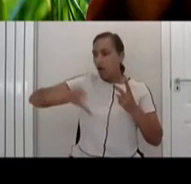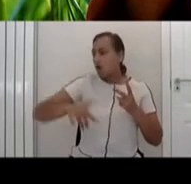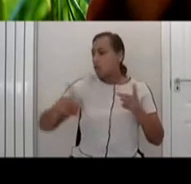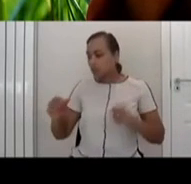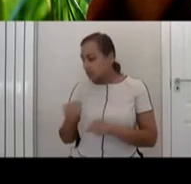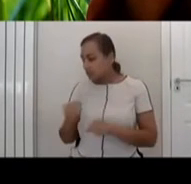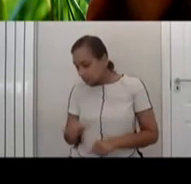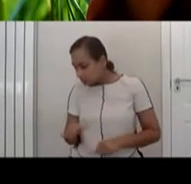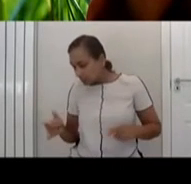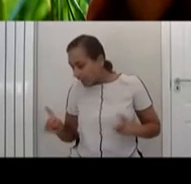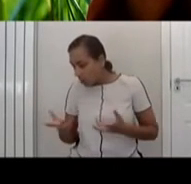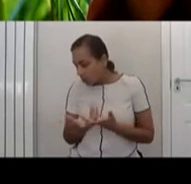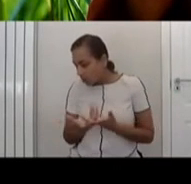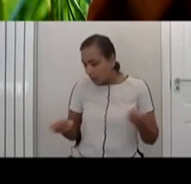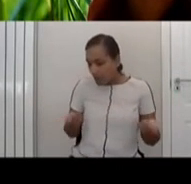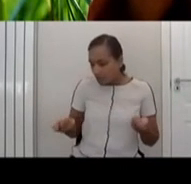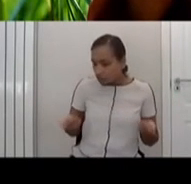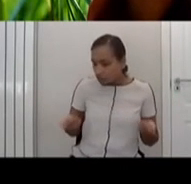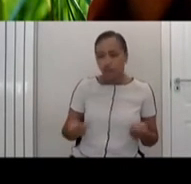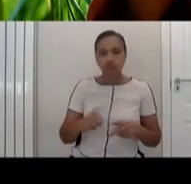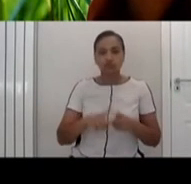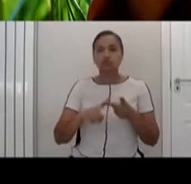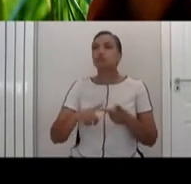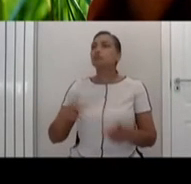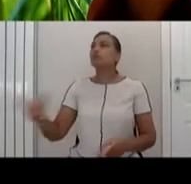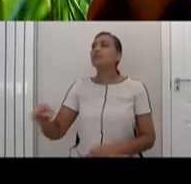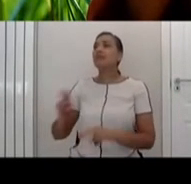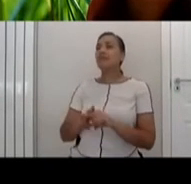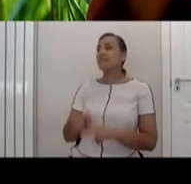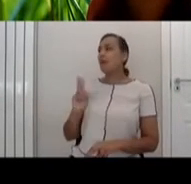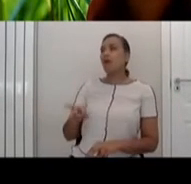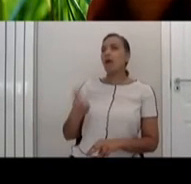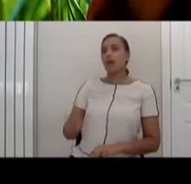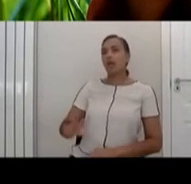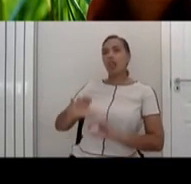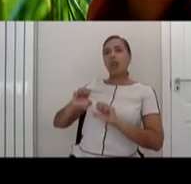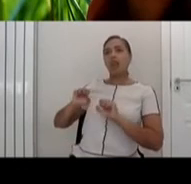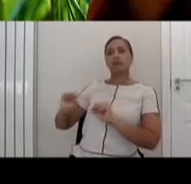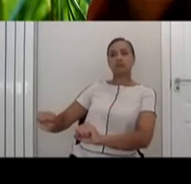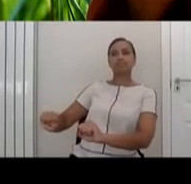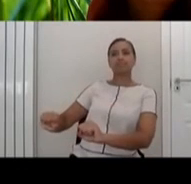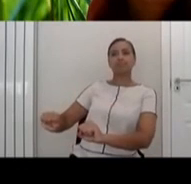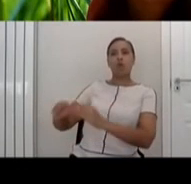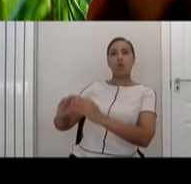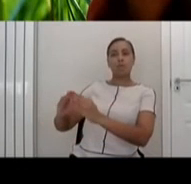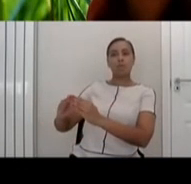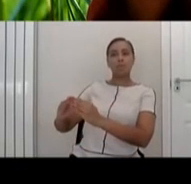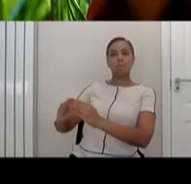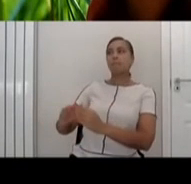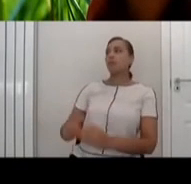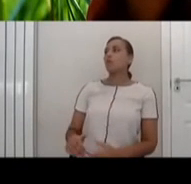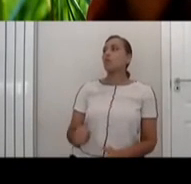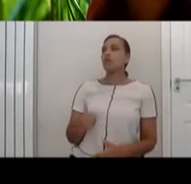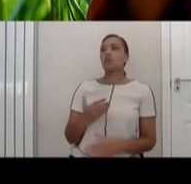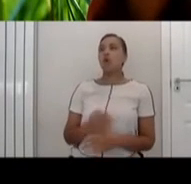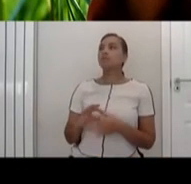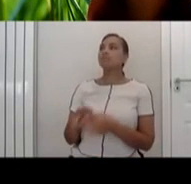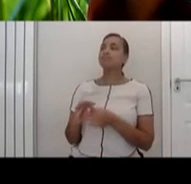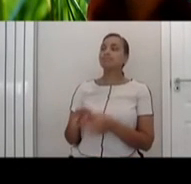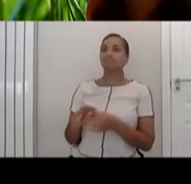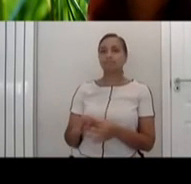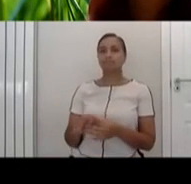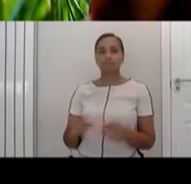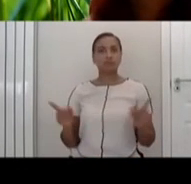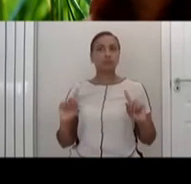the country that have already experienced a local lockdown. So we are working with our neighbours to look at what the new